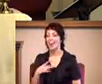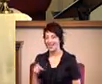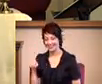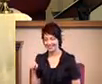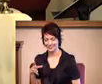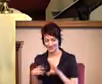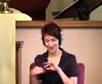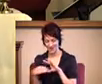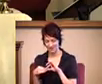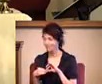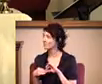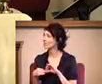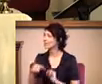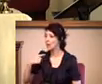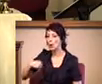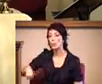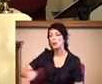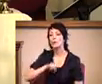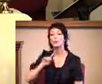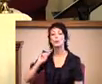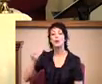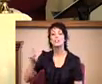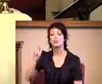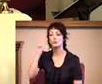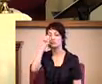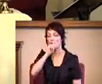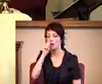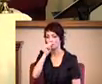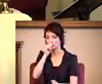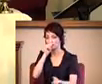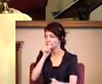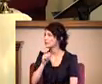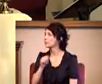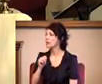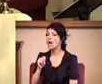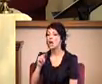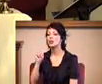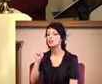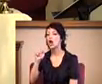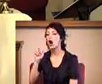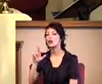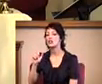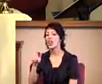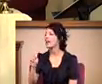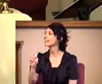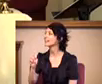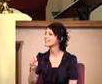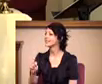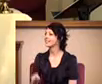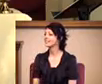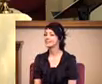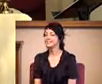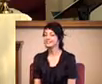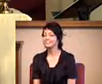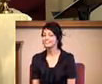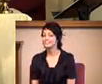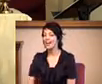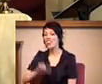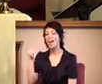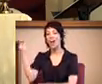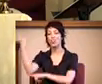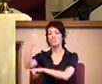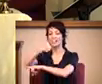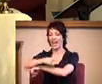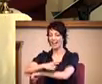to Target the other day. I'm going to say Target. We went to Target the other day.